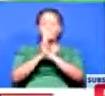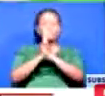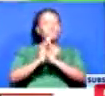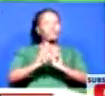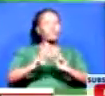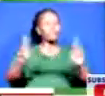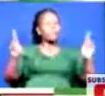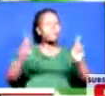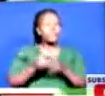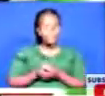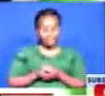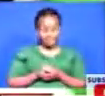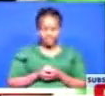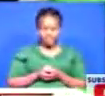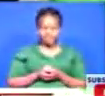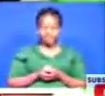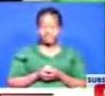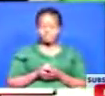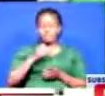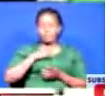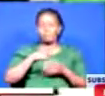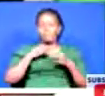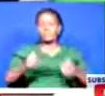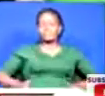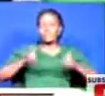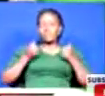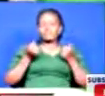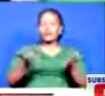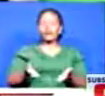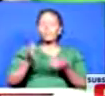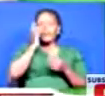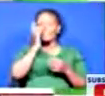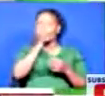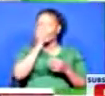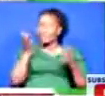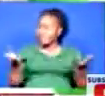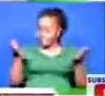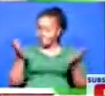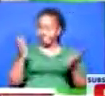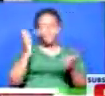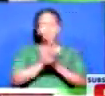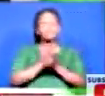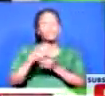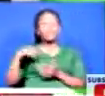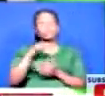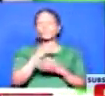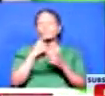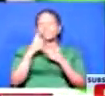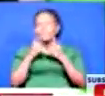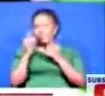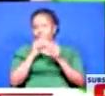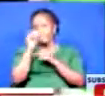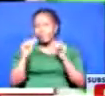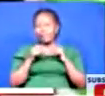Vivian, ni mkaji wa hii Nyeri. So, tukitaka kuongea, as we are happy and we are